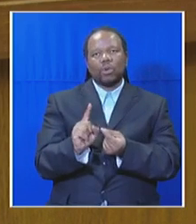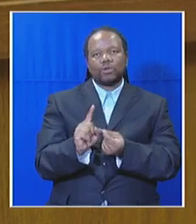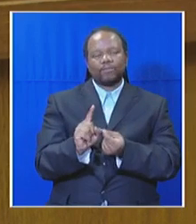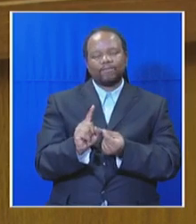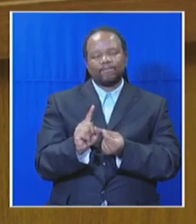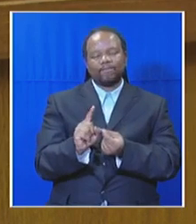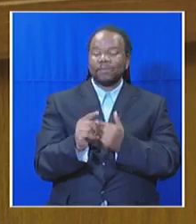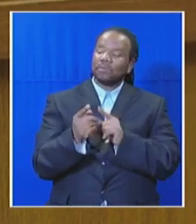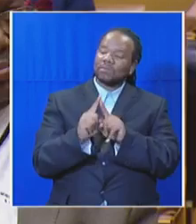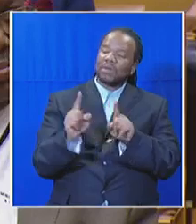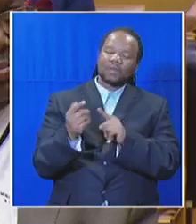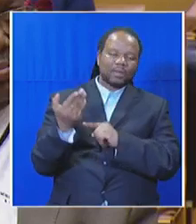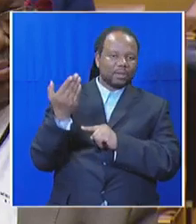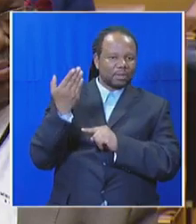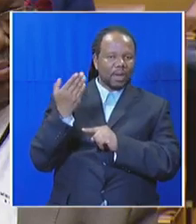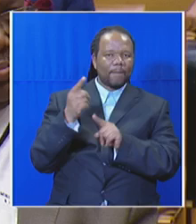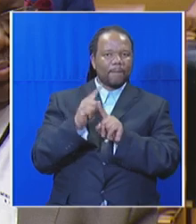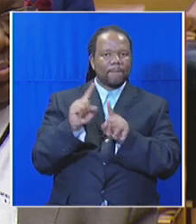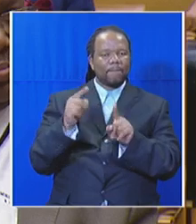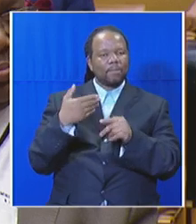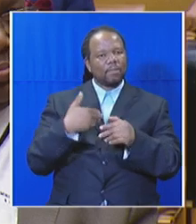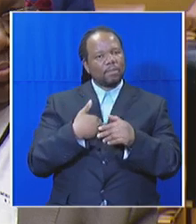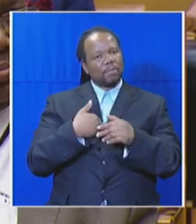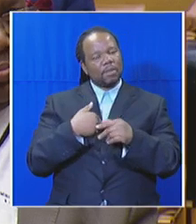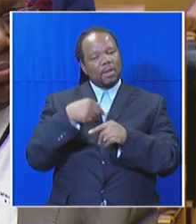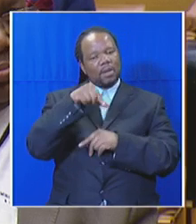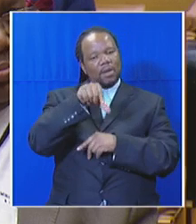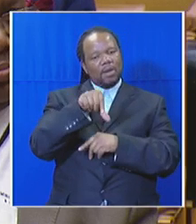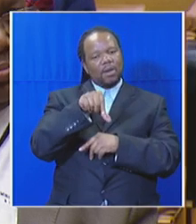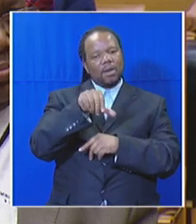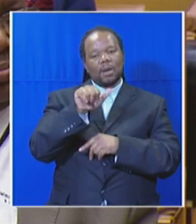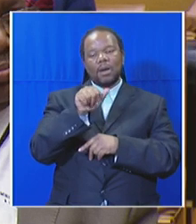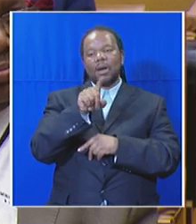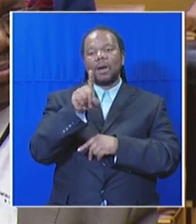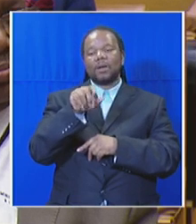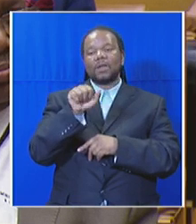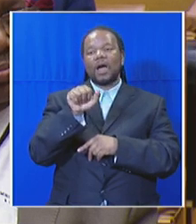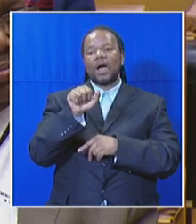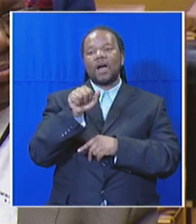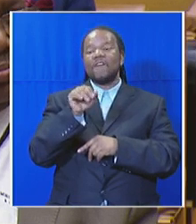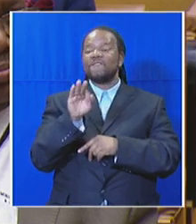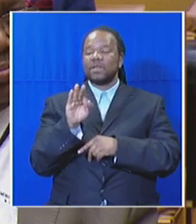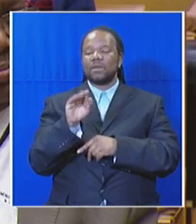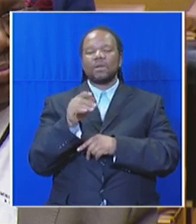imminent clash as Gaddafi was making threats.